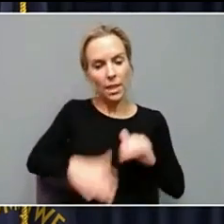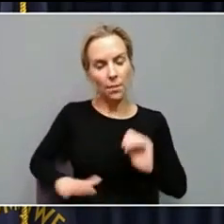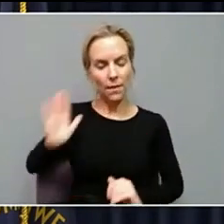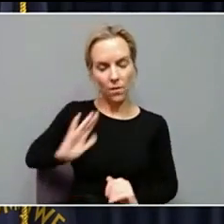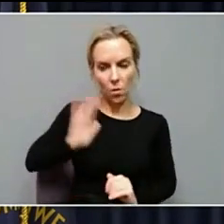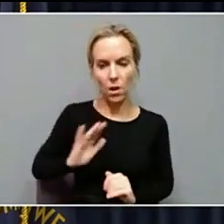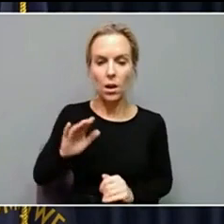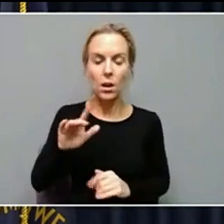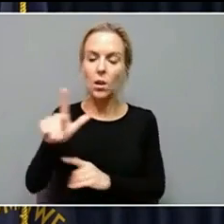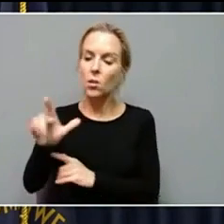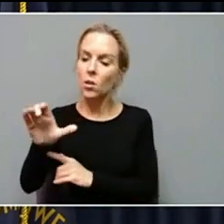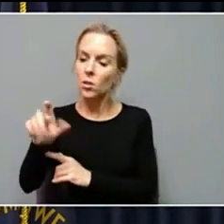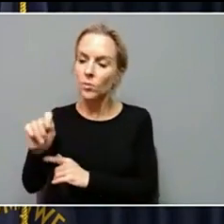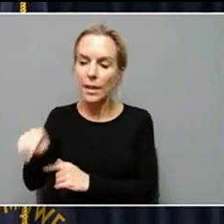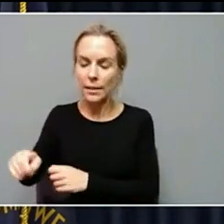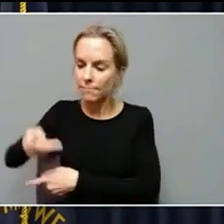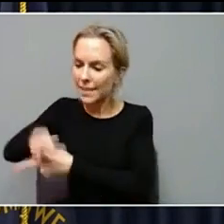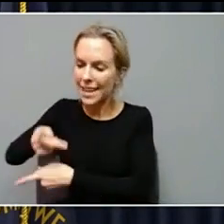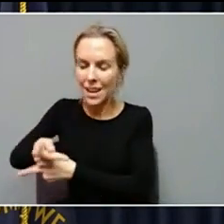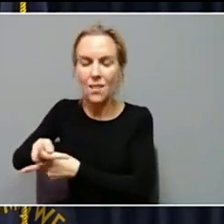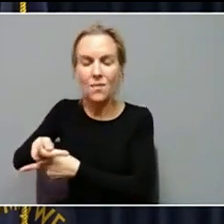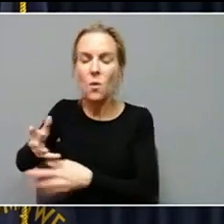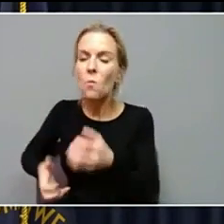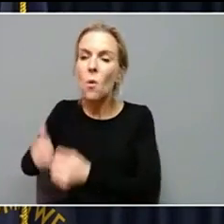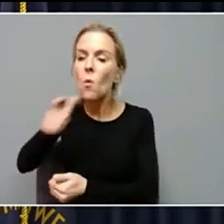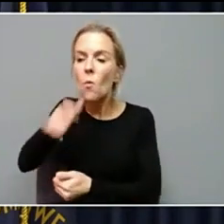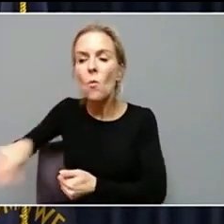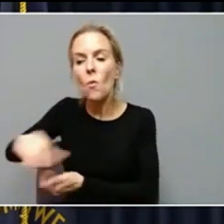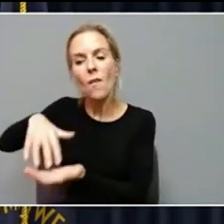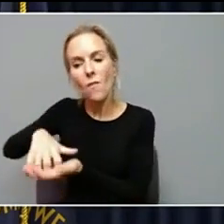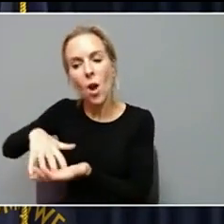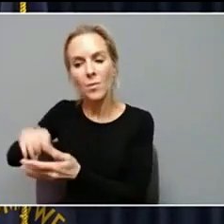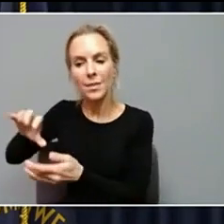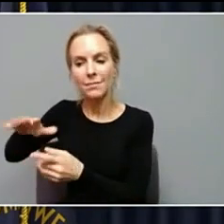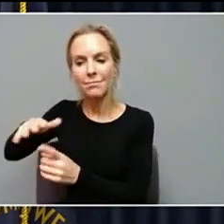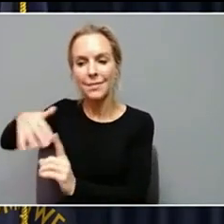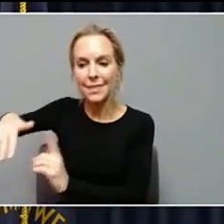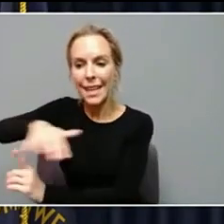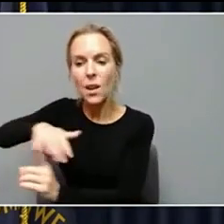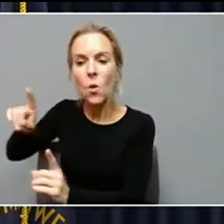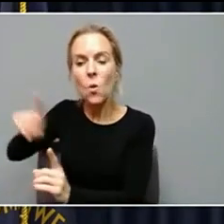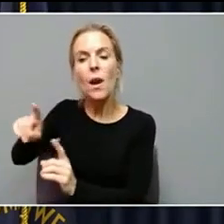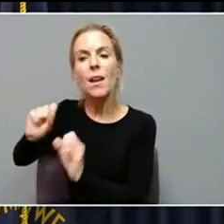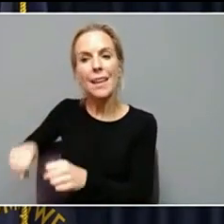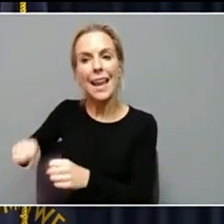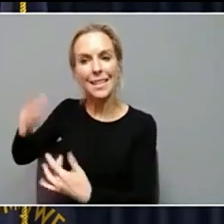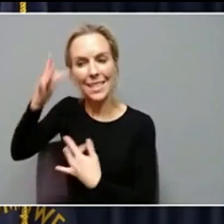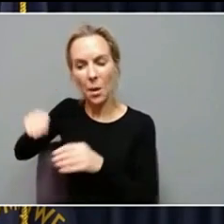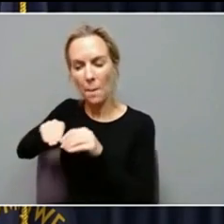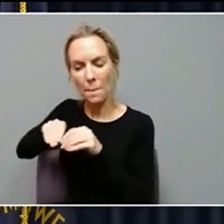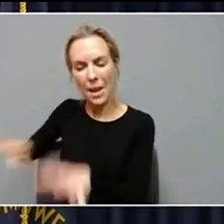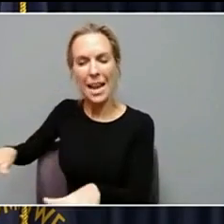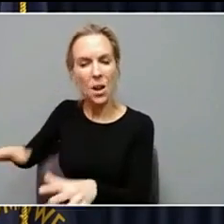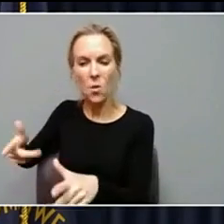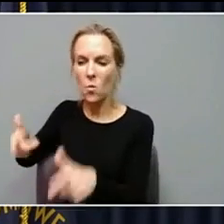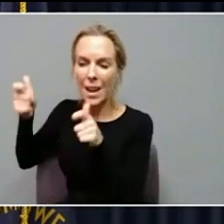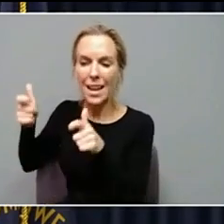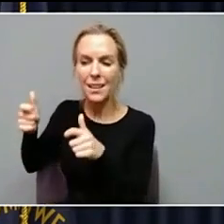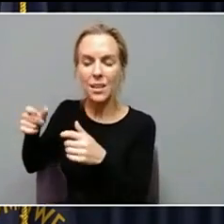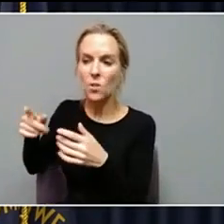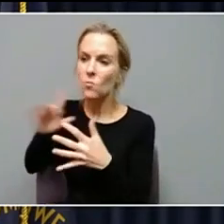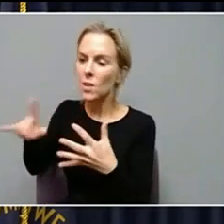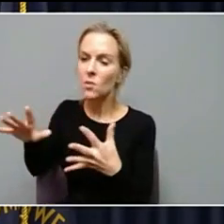they're caring for some of our most vulnerable patients in a setting where the virus can spread, especially quickly, devastating these